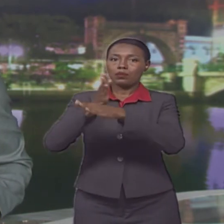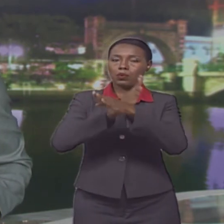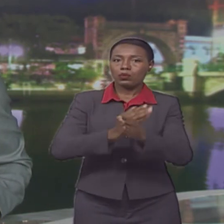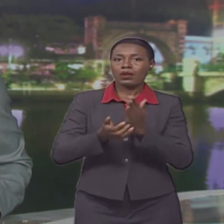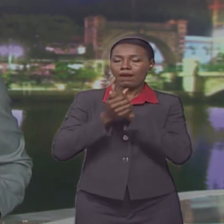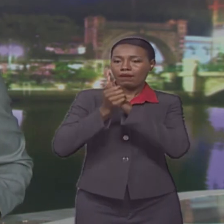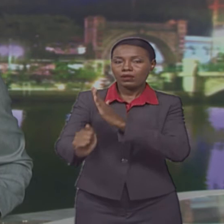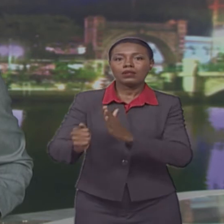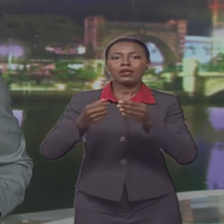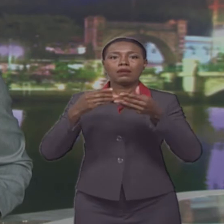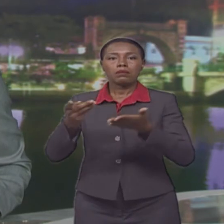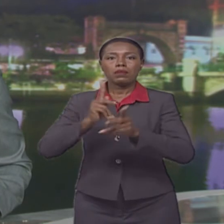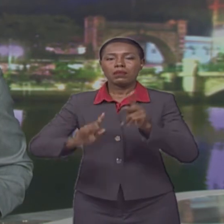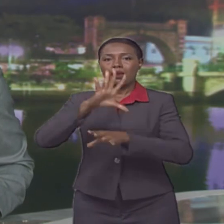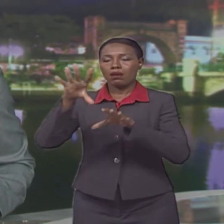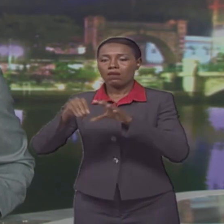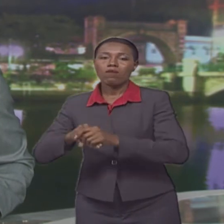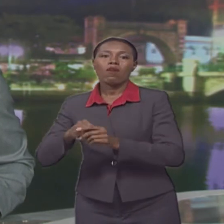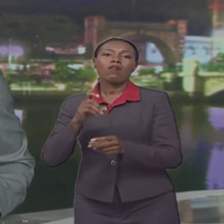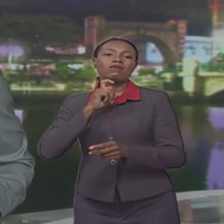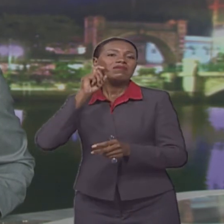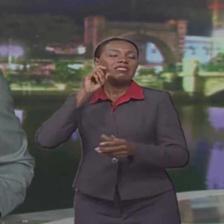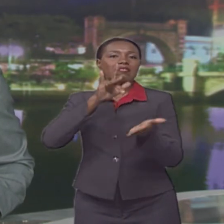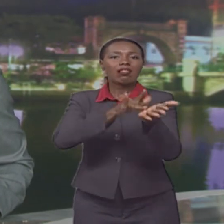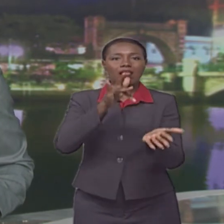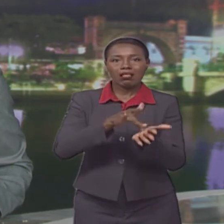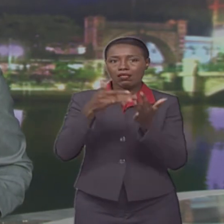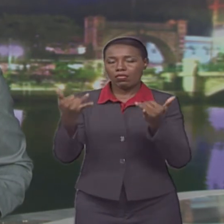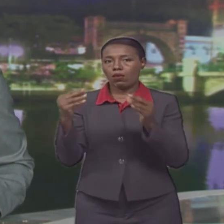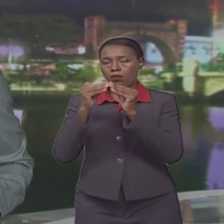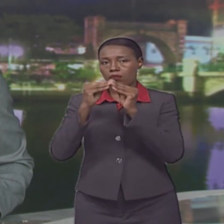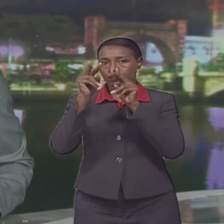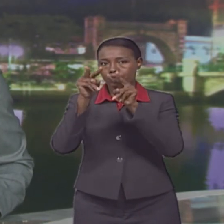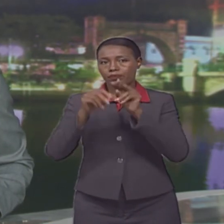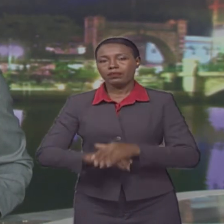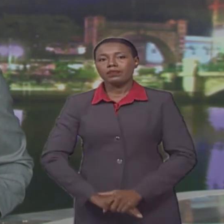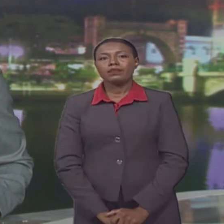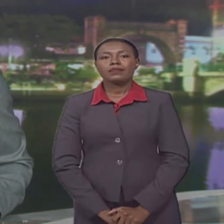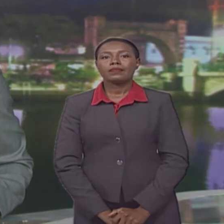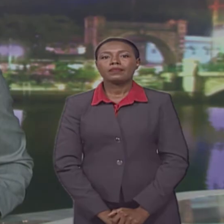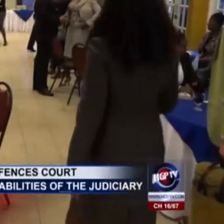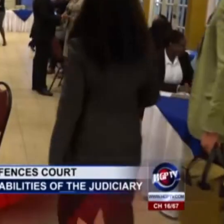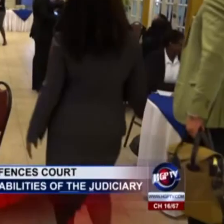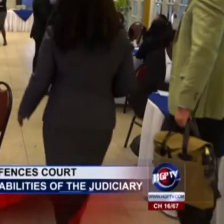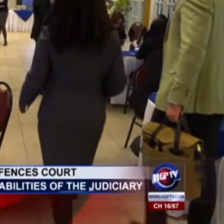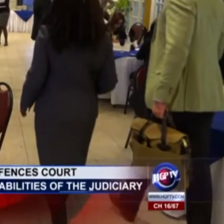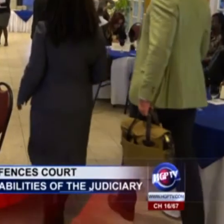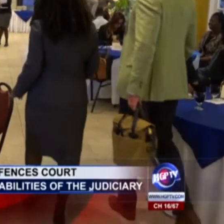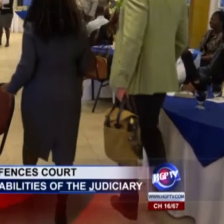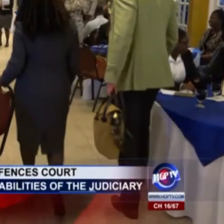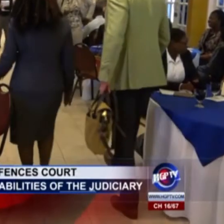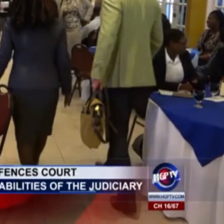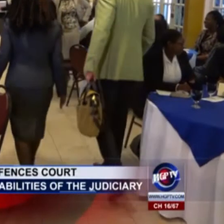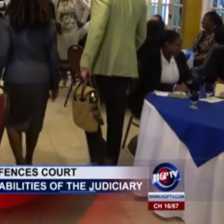of members to deal with sexual offense cases. Kristen McClingham has more on that story. This first training